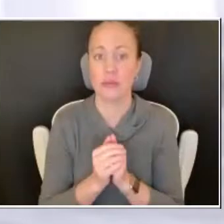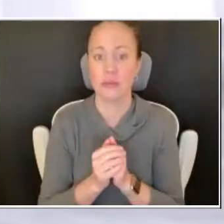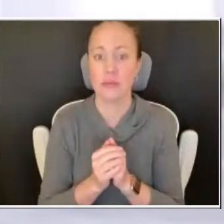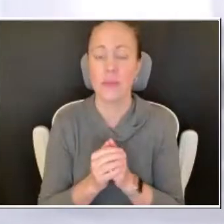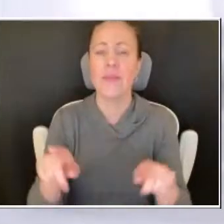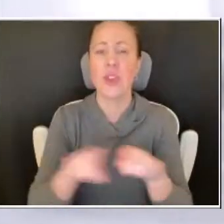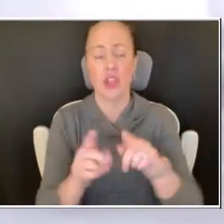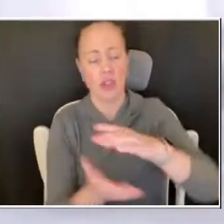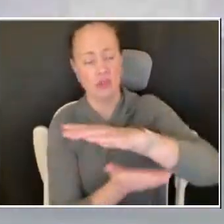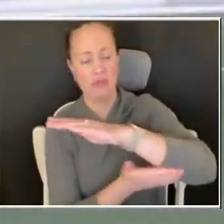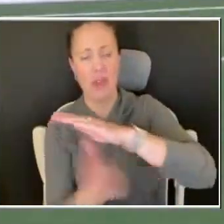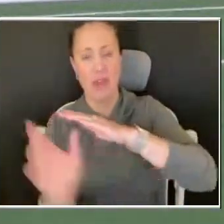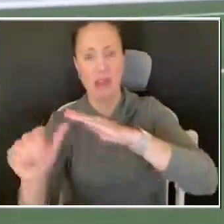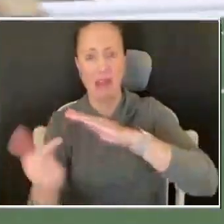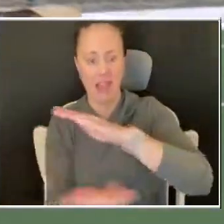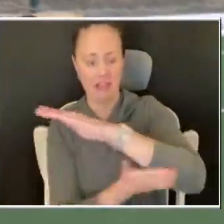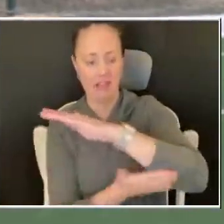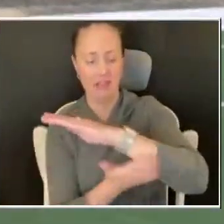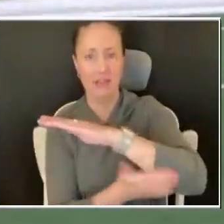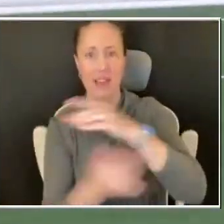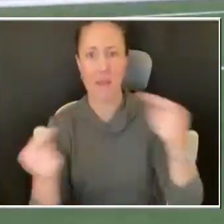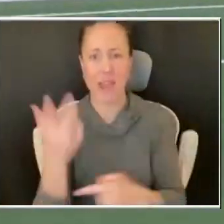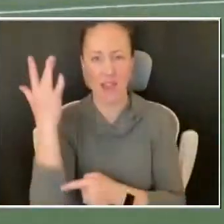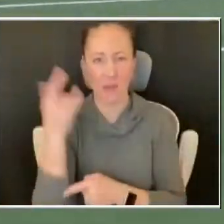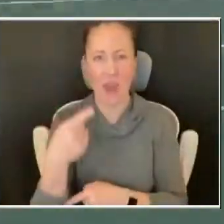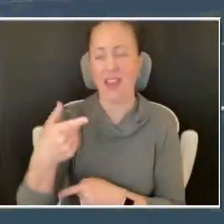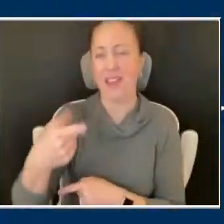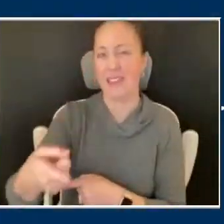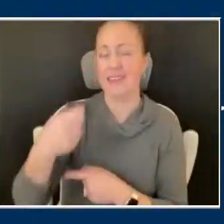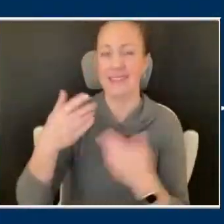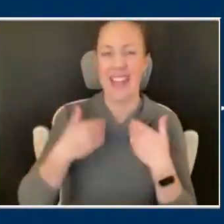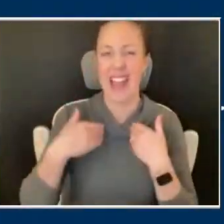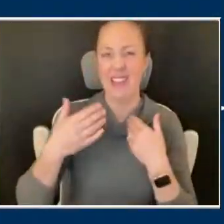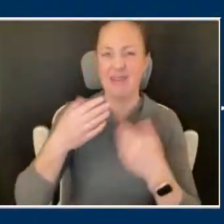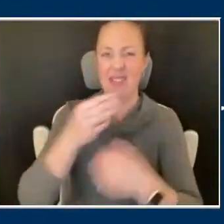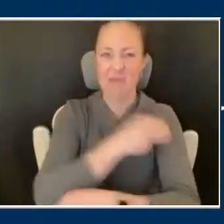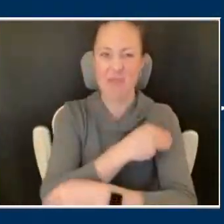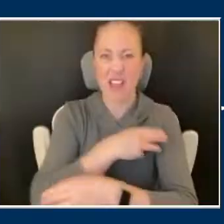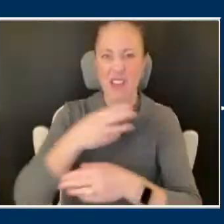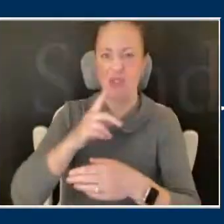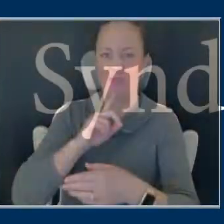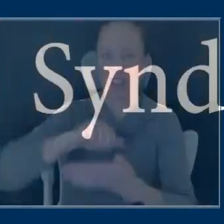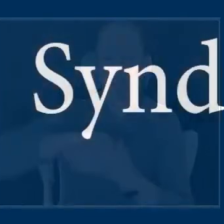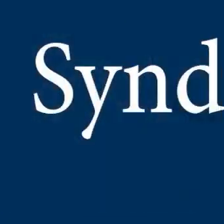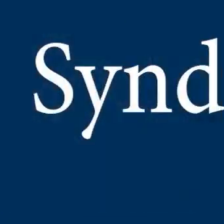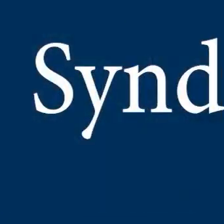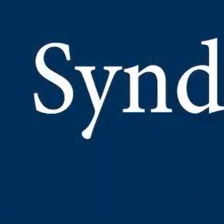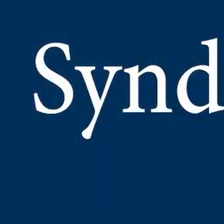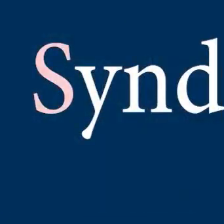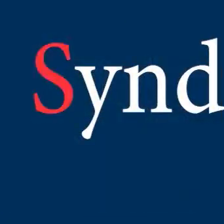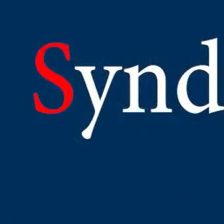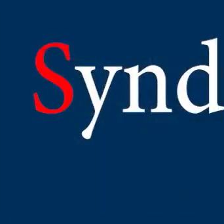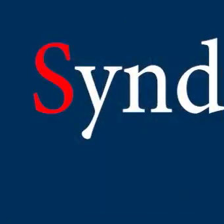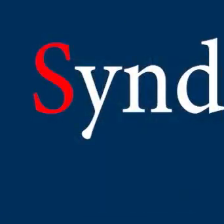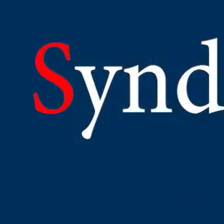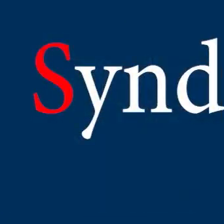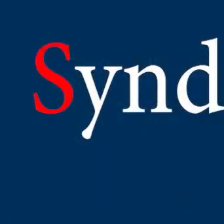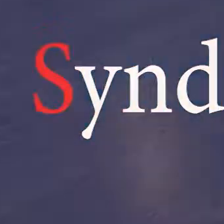pressing against a vein, a rare but serious condition called popliteal artery entrapment syndrome,